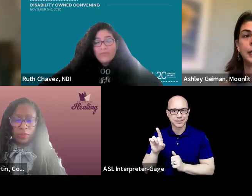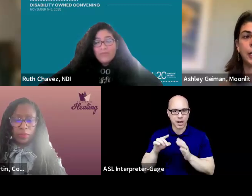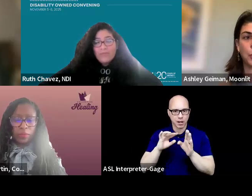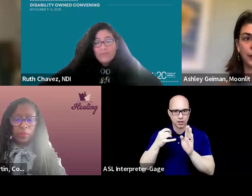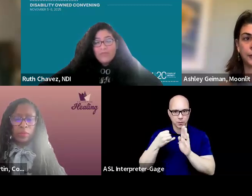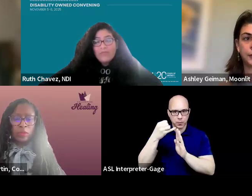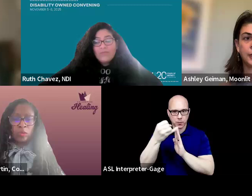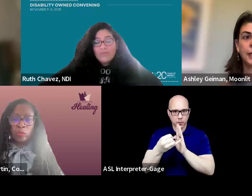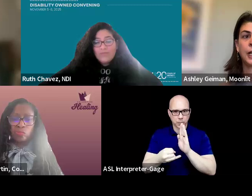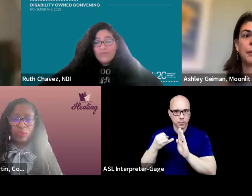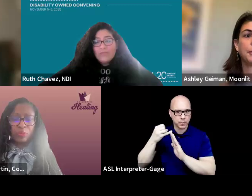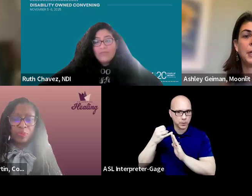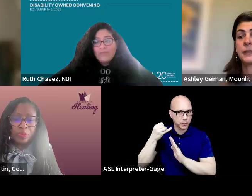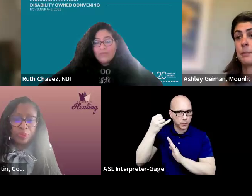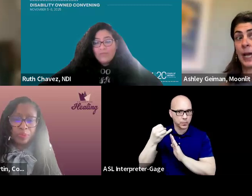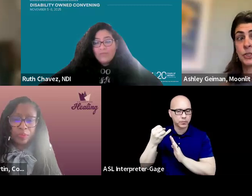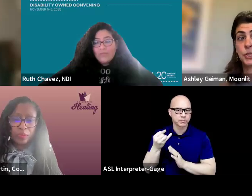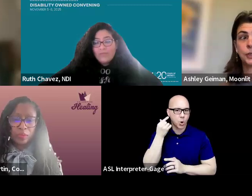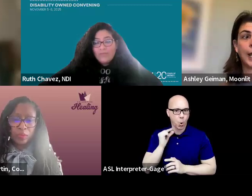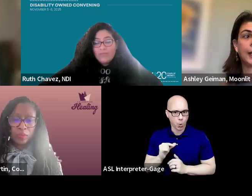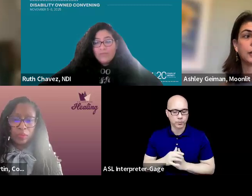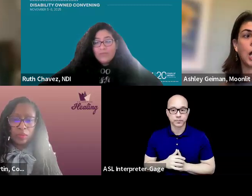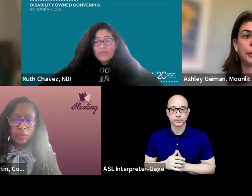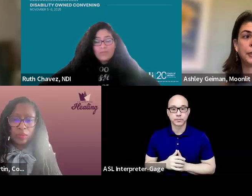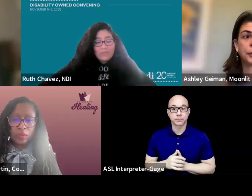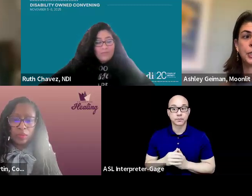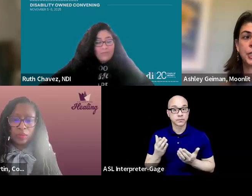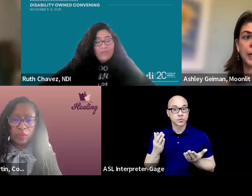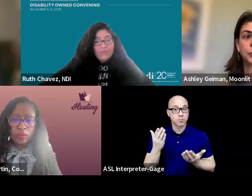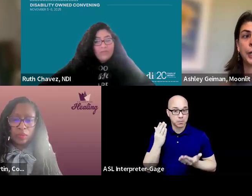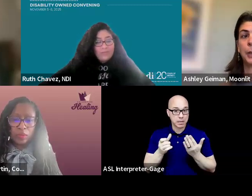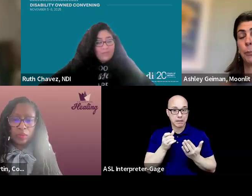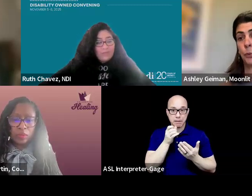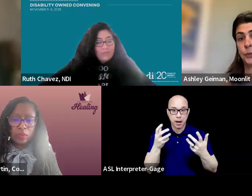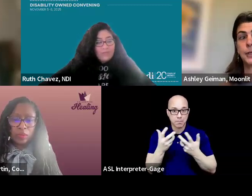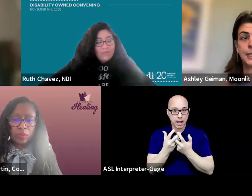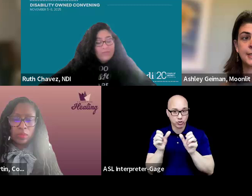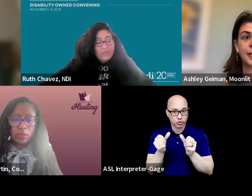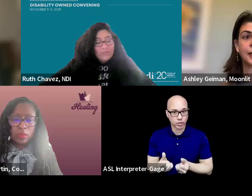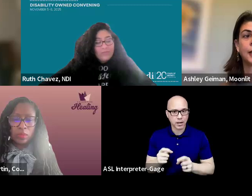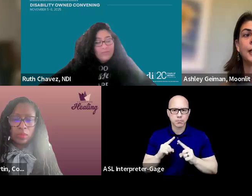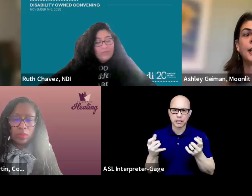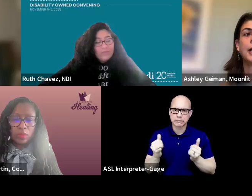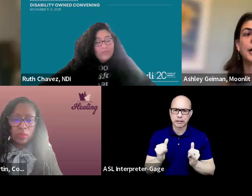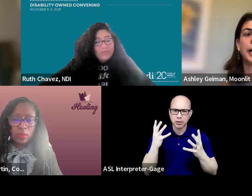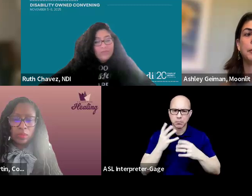gold-plated ear wires. The mismatched yet complementary shapes create a bold,